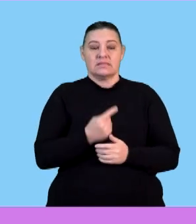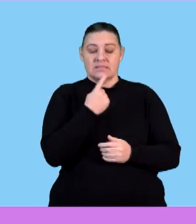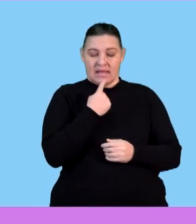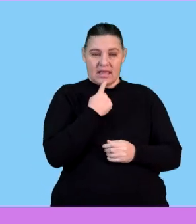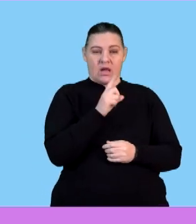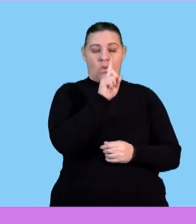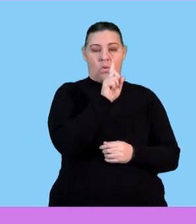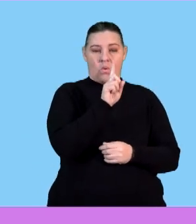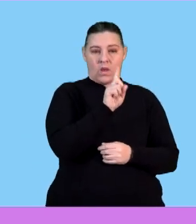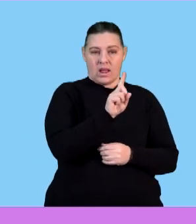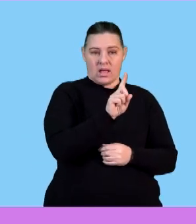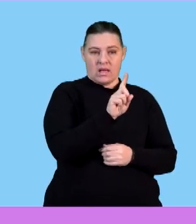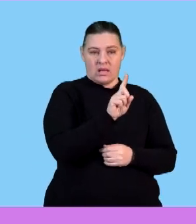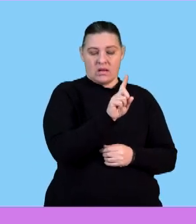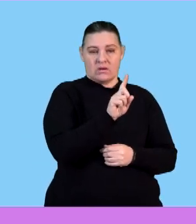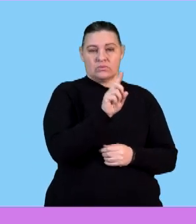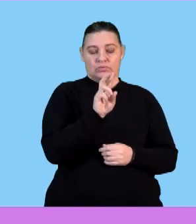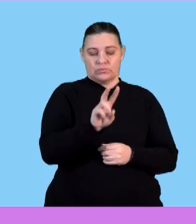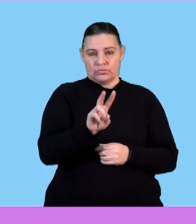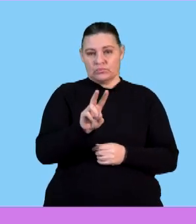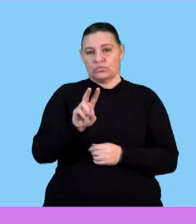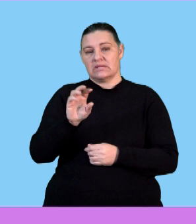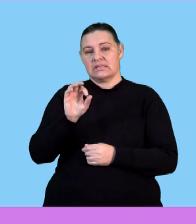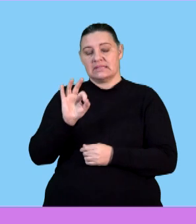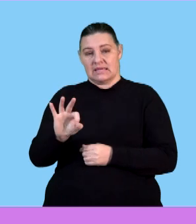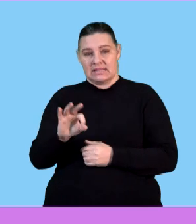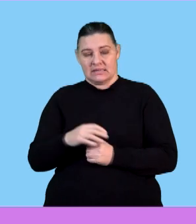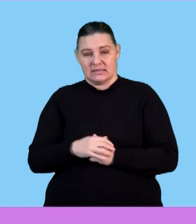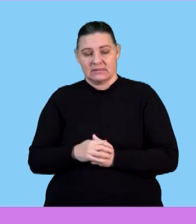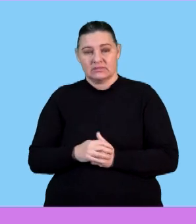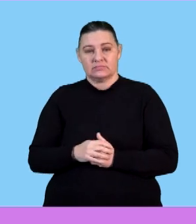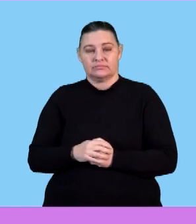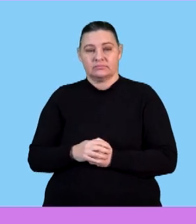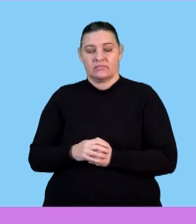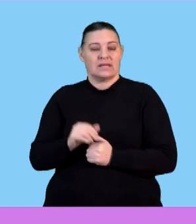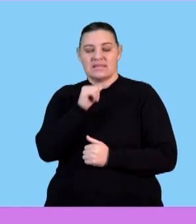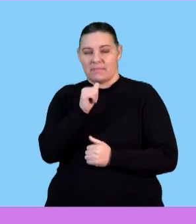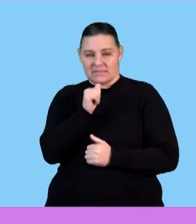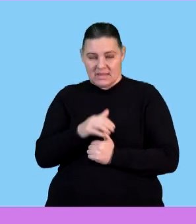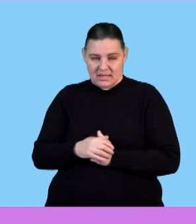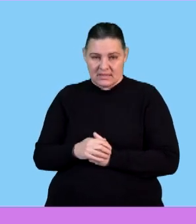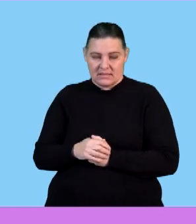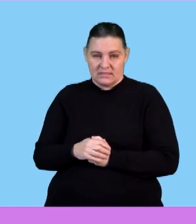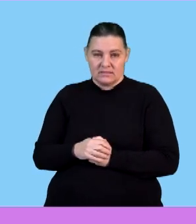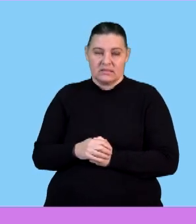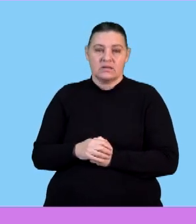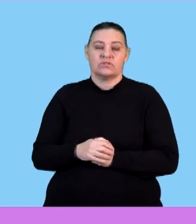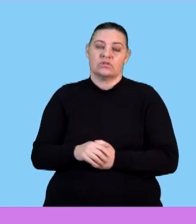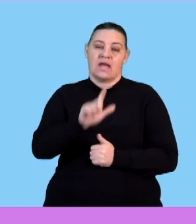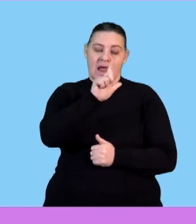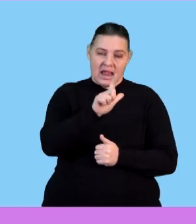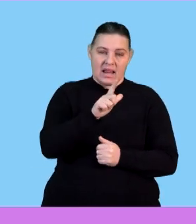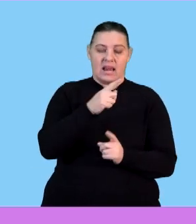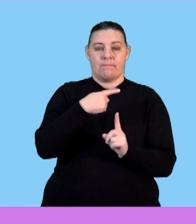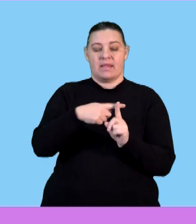say that's L1, that would be L2, that would be L3. It really doesn't matter, as long as you add up all 3 of